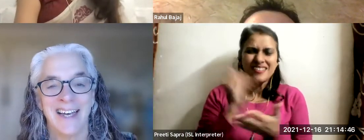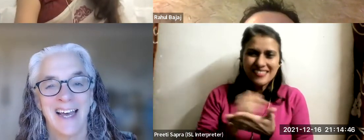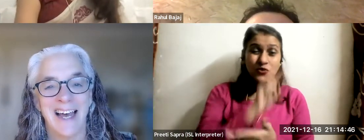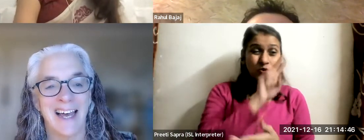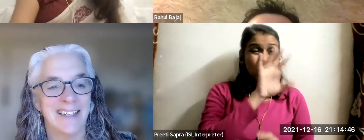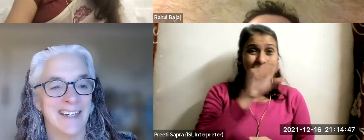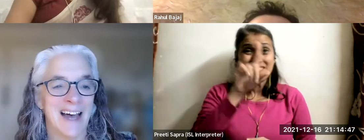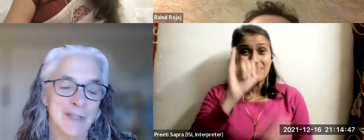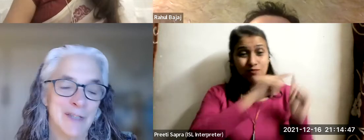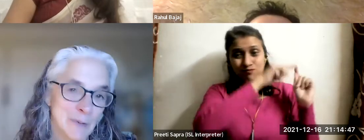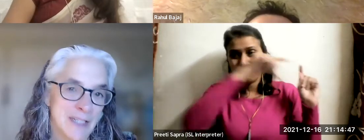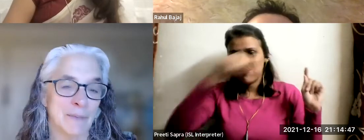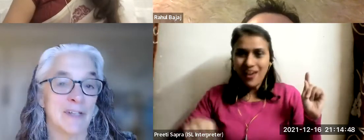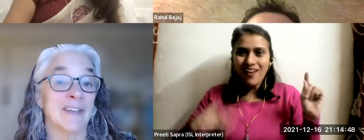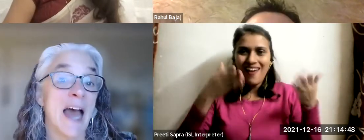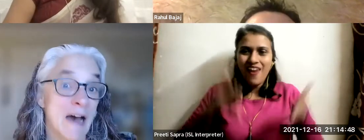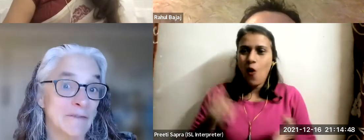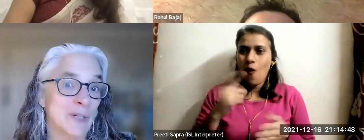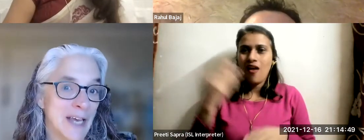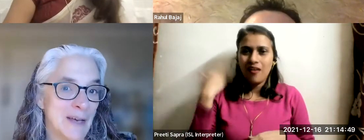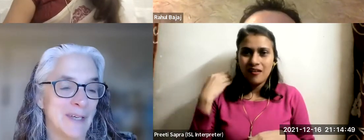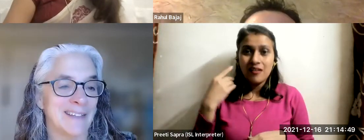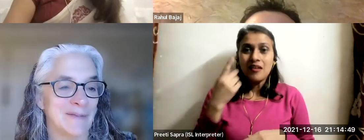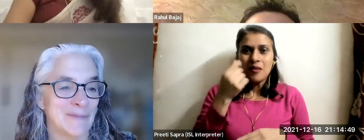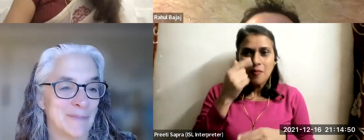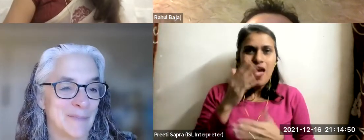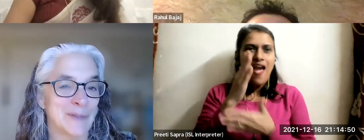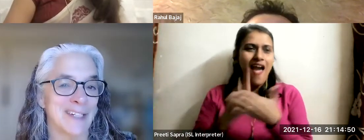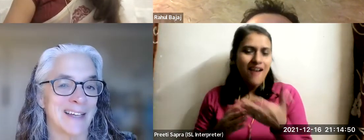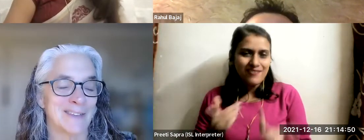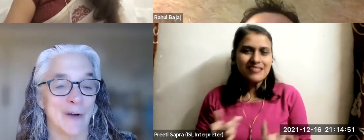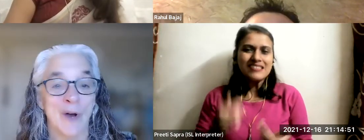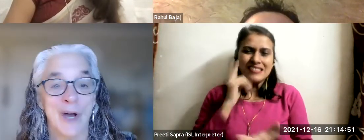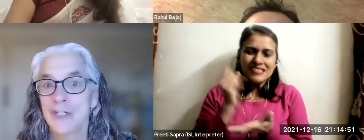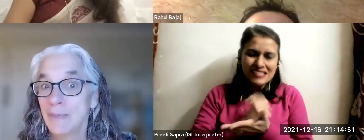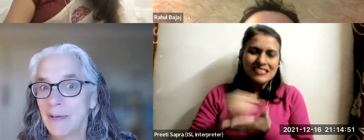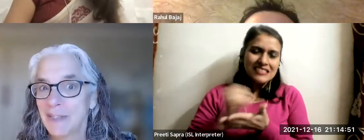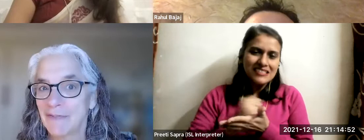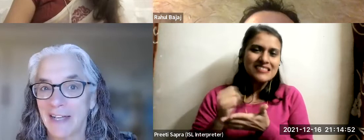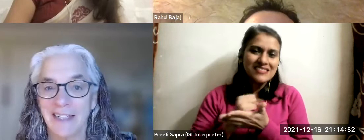2016. And I was able to set the price at half of what the ABA published it at. So